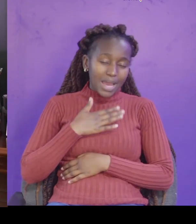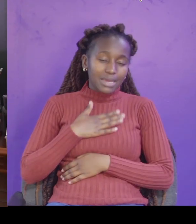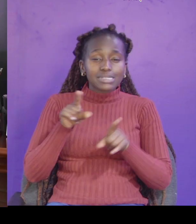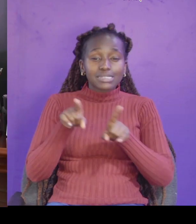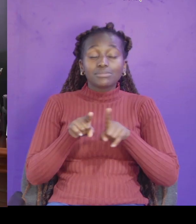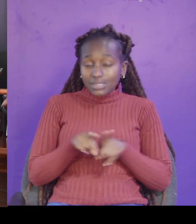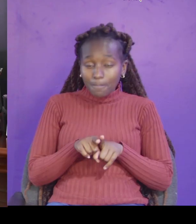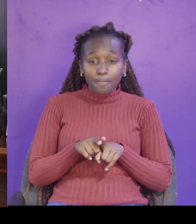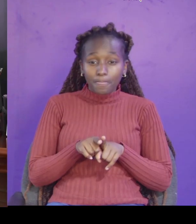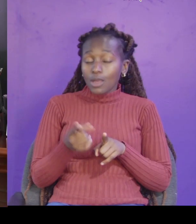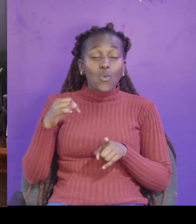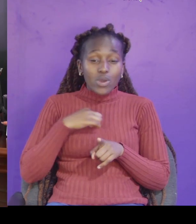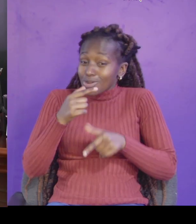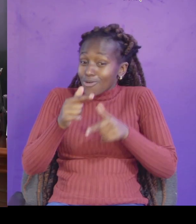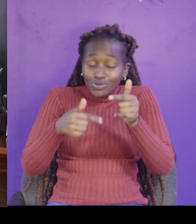that's what I'm saying.